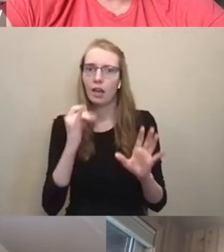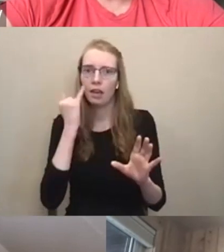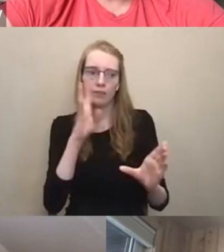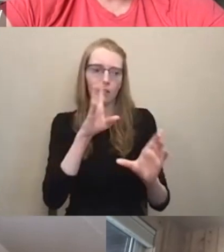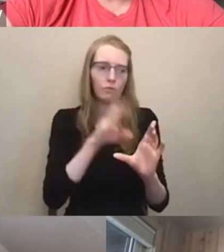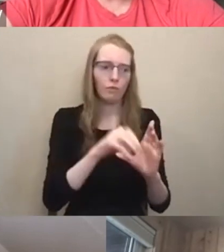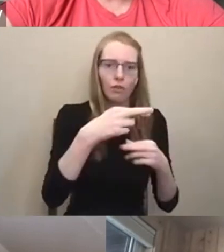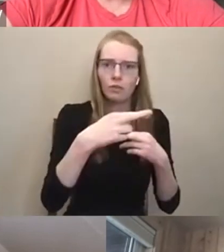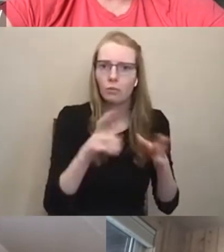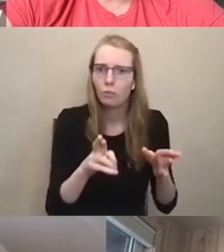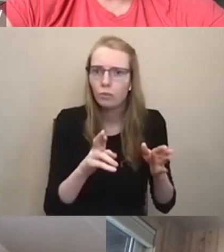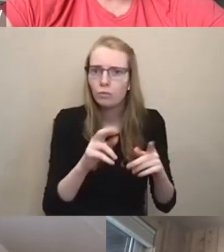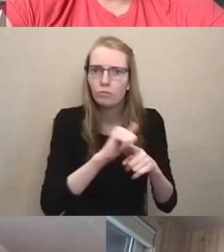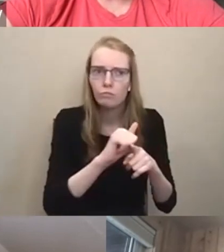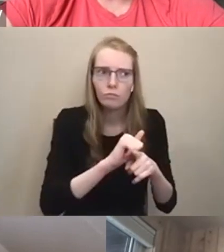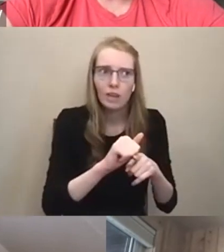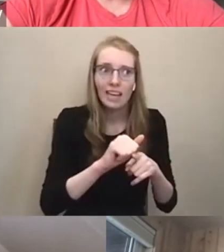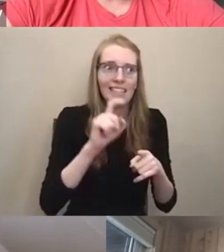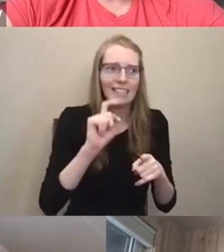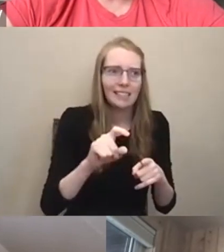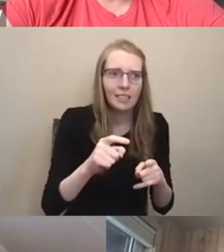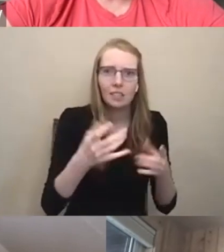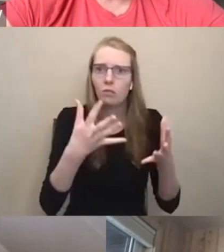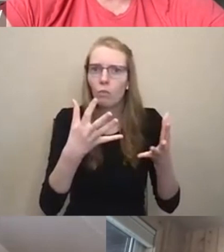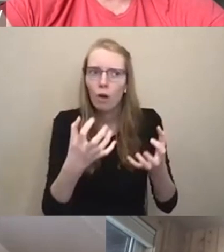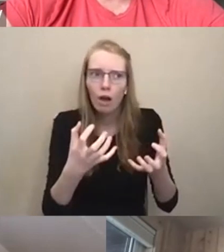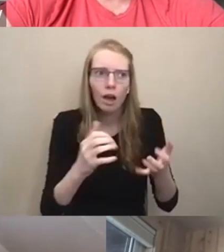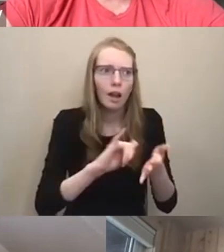room or what that process will give to us, how it will feed us.